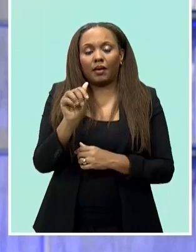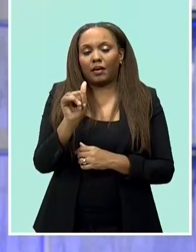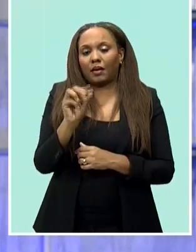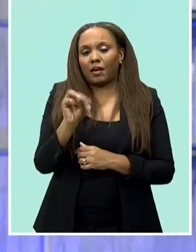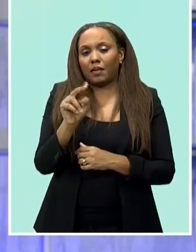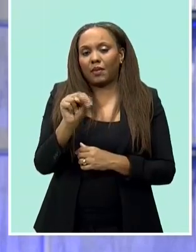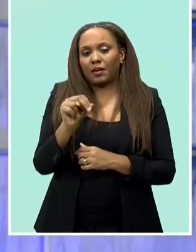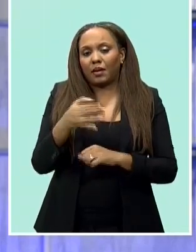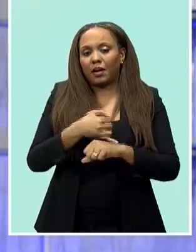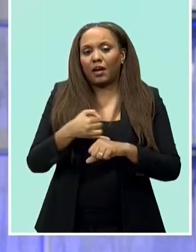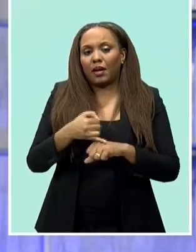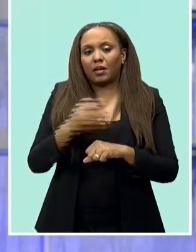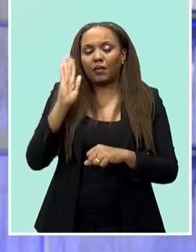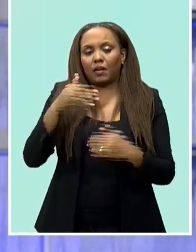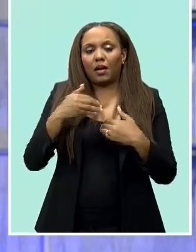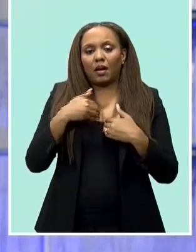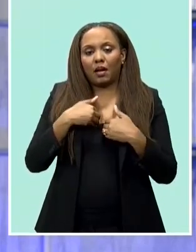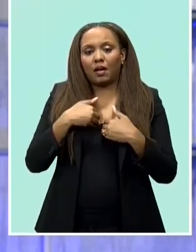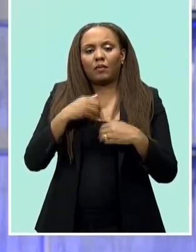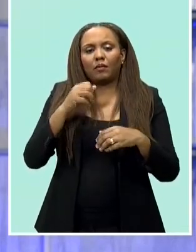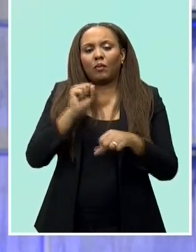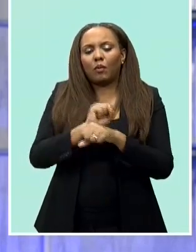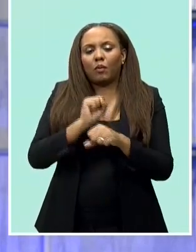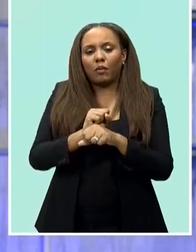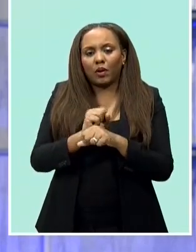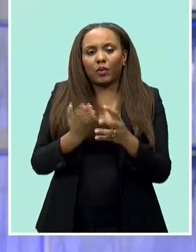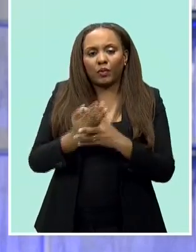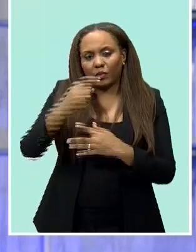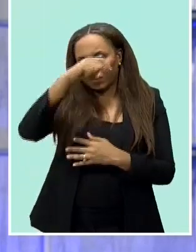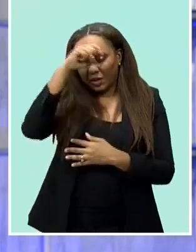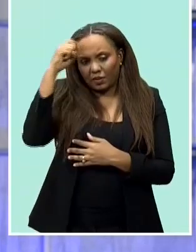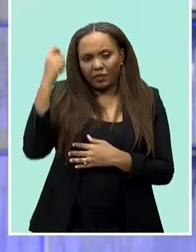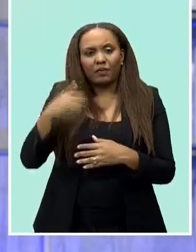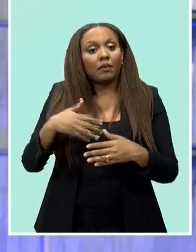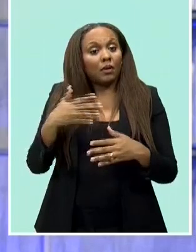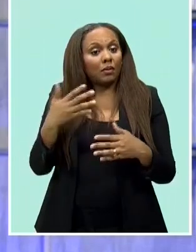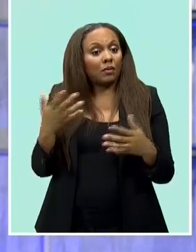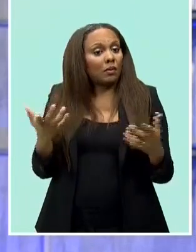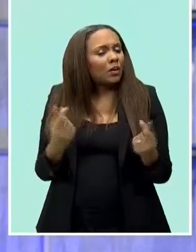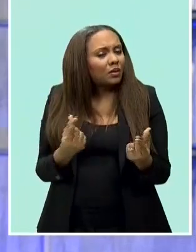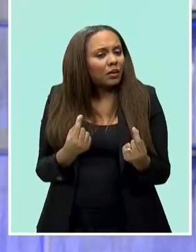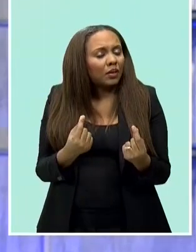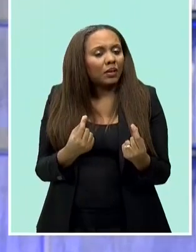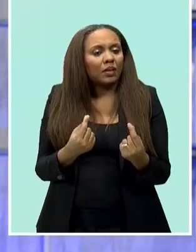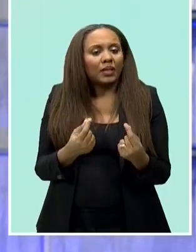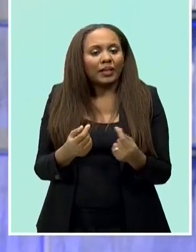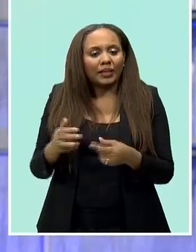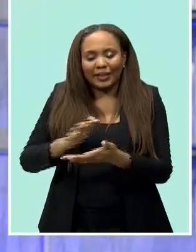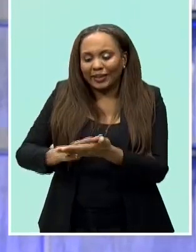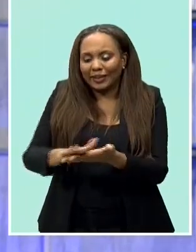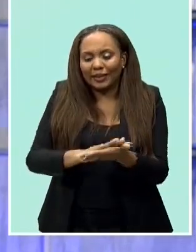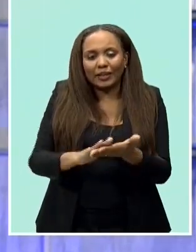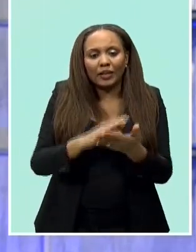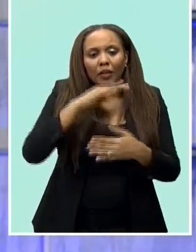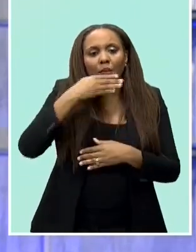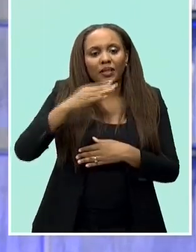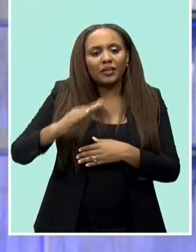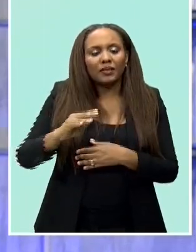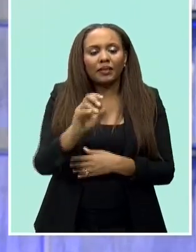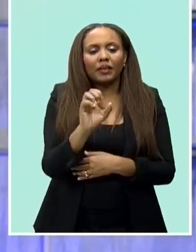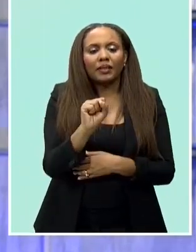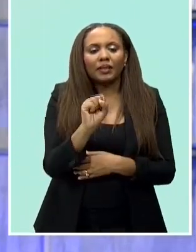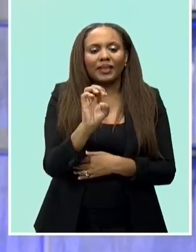summer work program to help clear the territory's beaches of the sargassum seaweed. The program runs twice yearly. We hear more in this Cayman